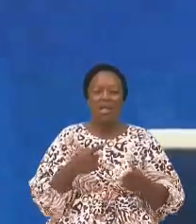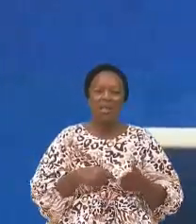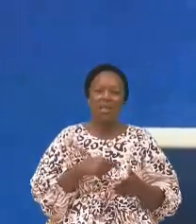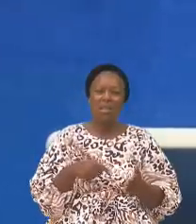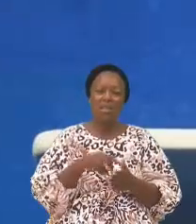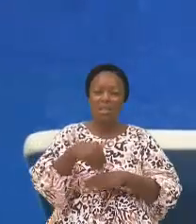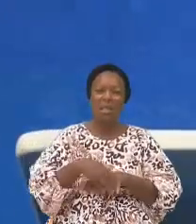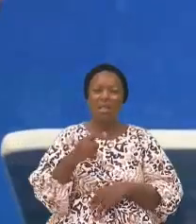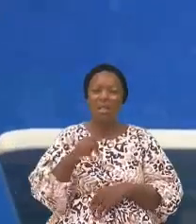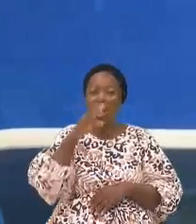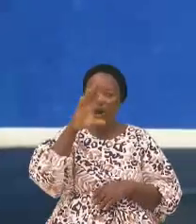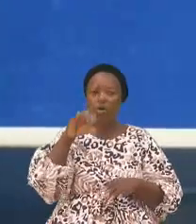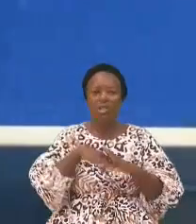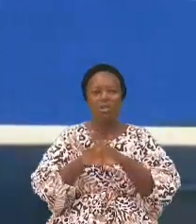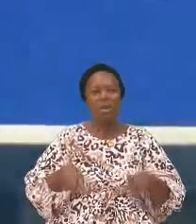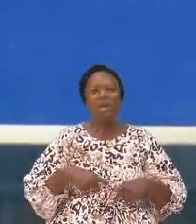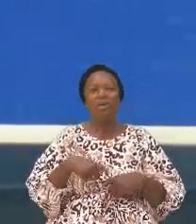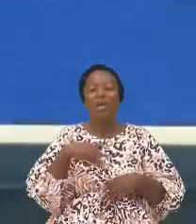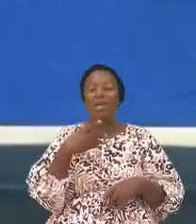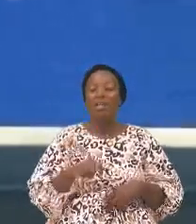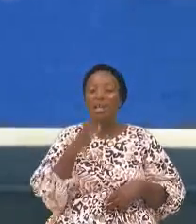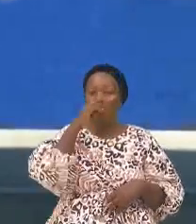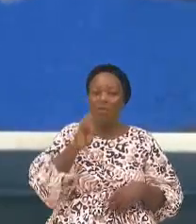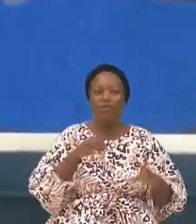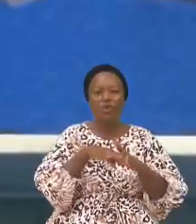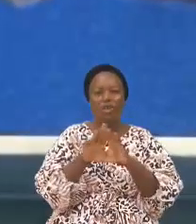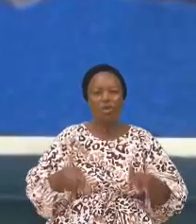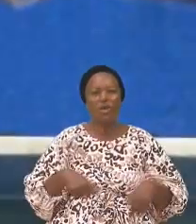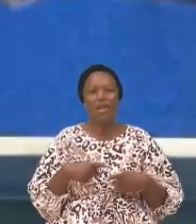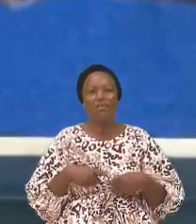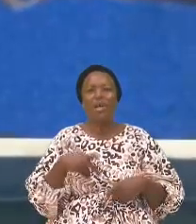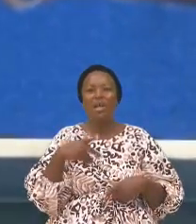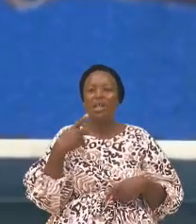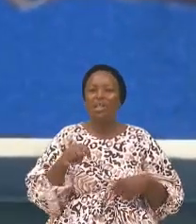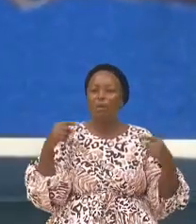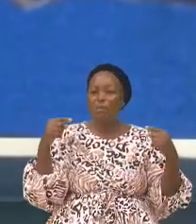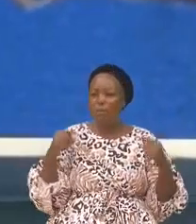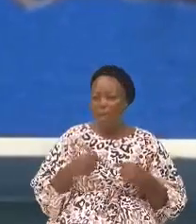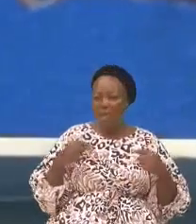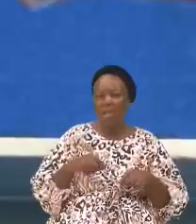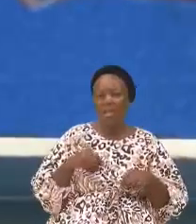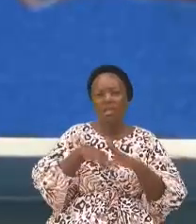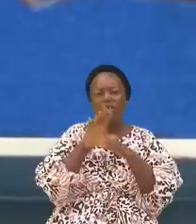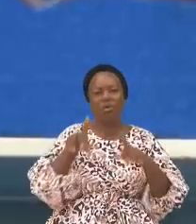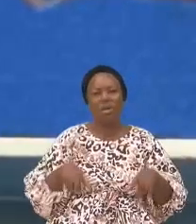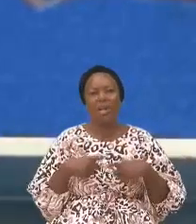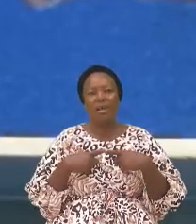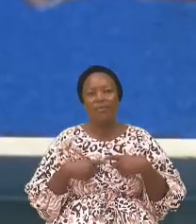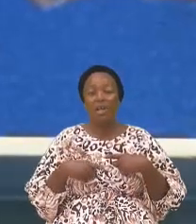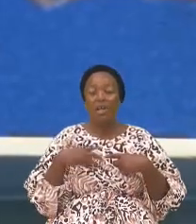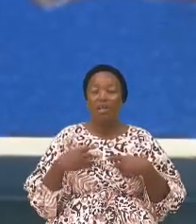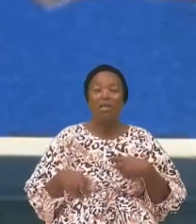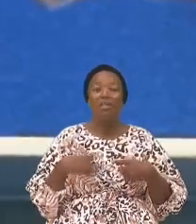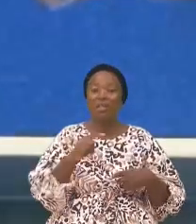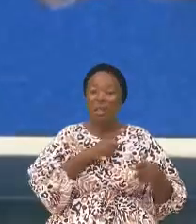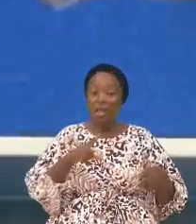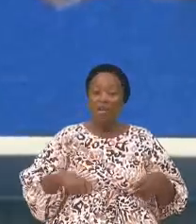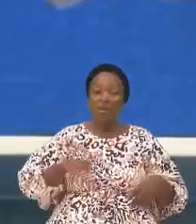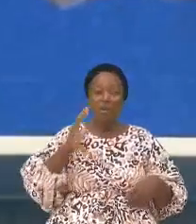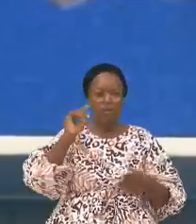we're looking at tonight. And tonight, the curse in your life, the evil in your life,